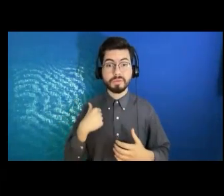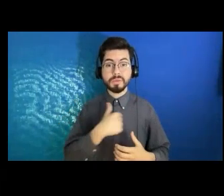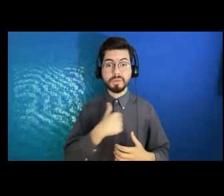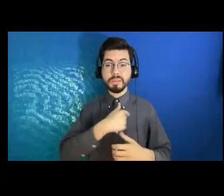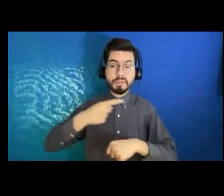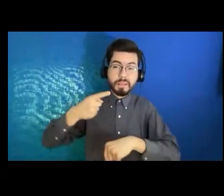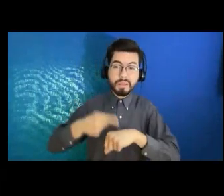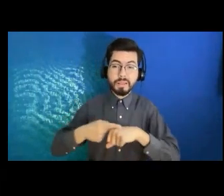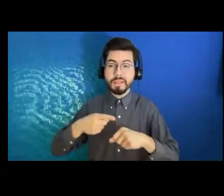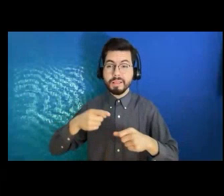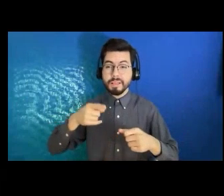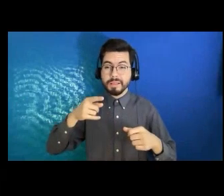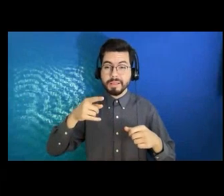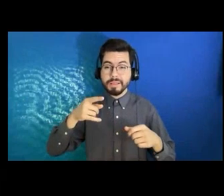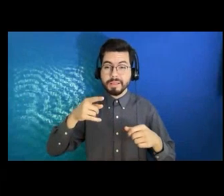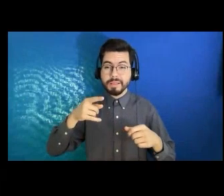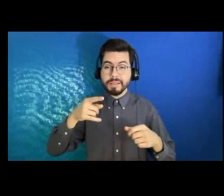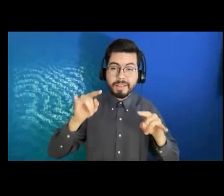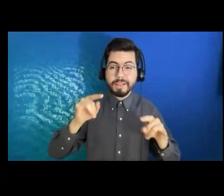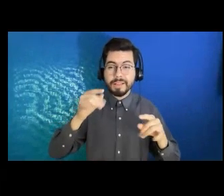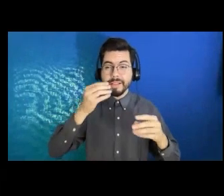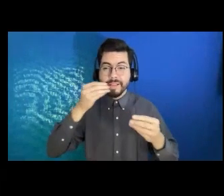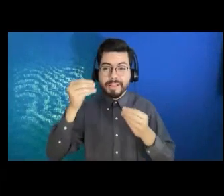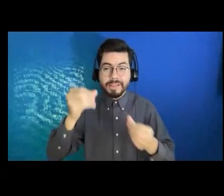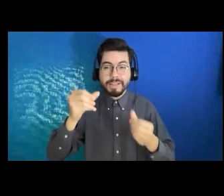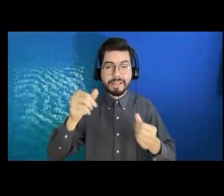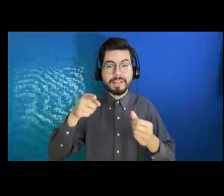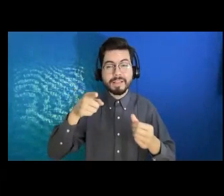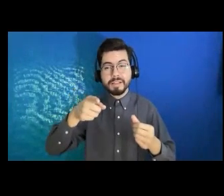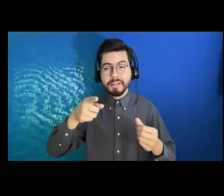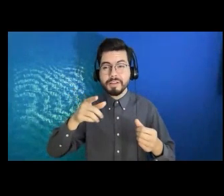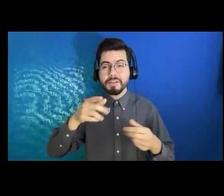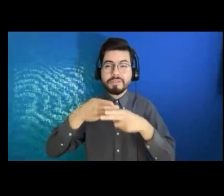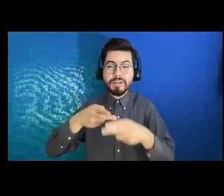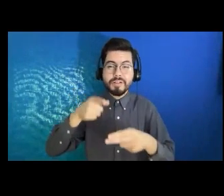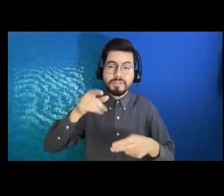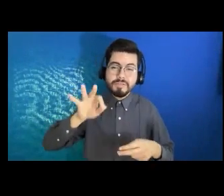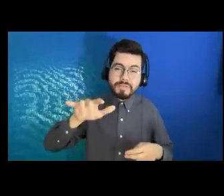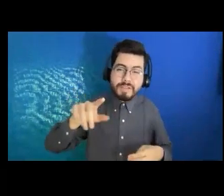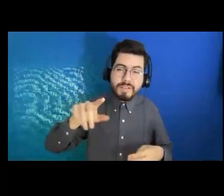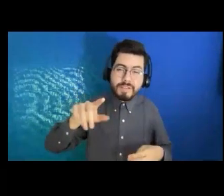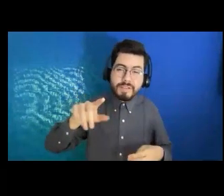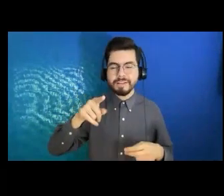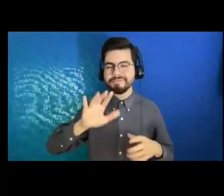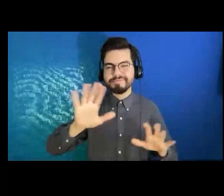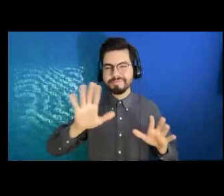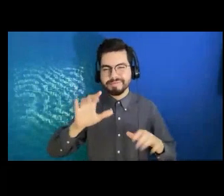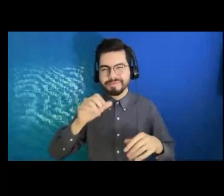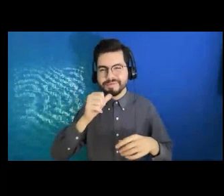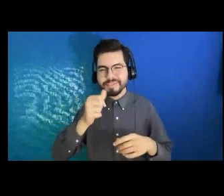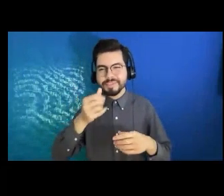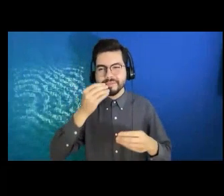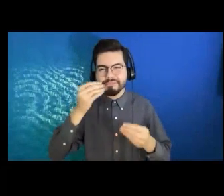like late in the summer, early fall, before they go into denning and hibernation.